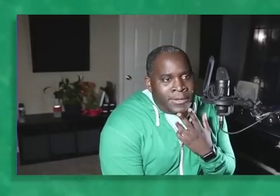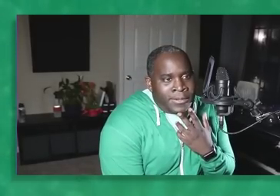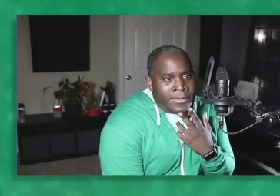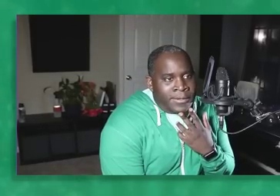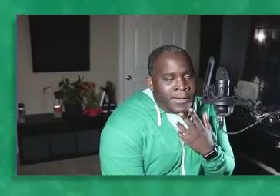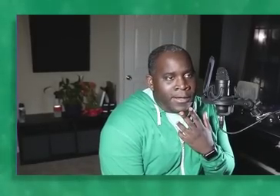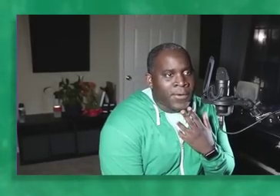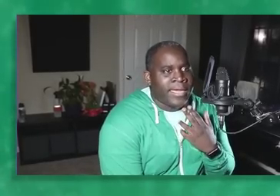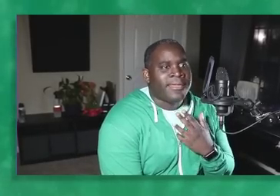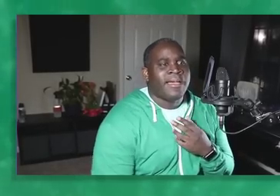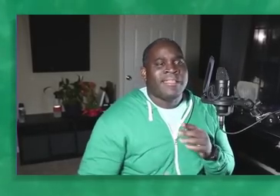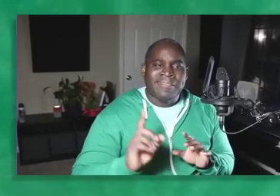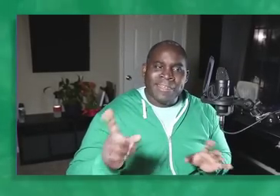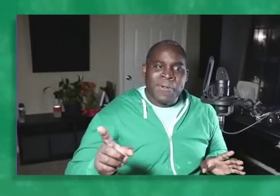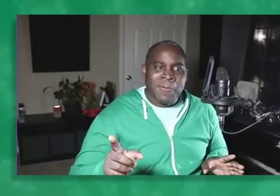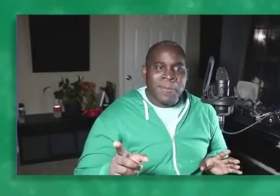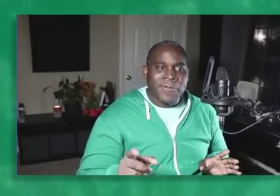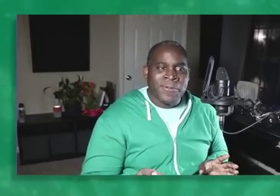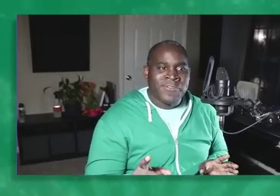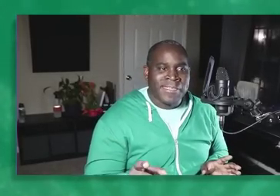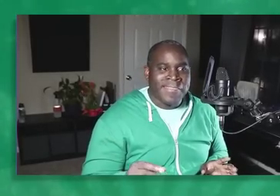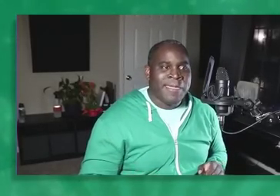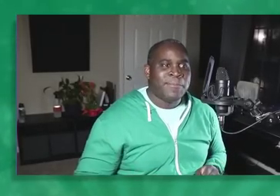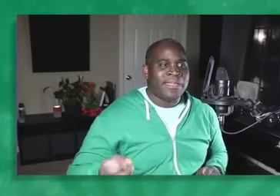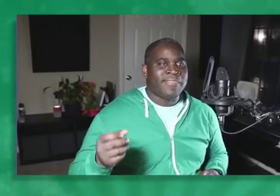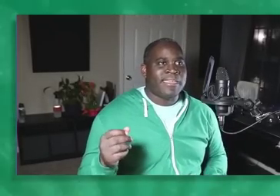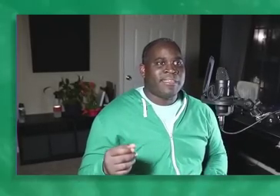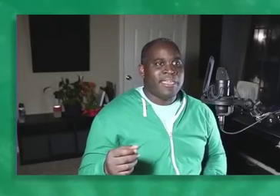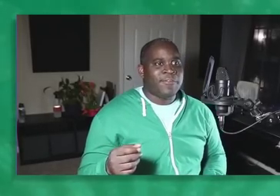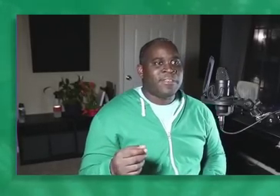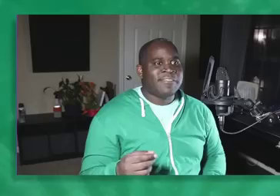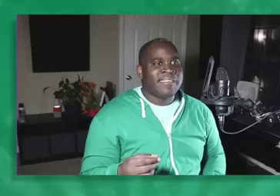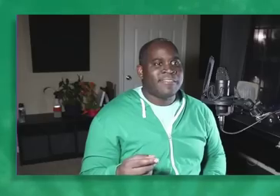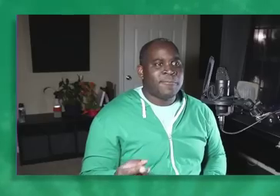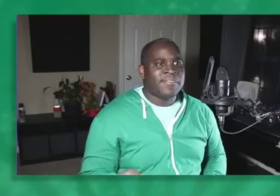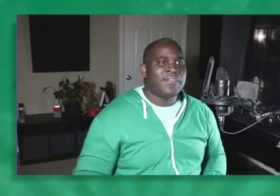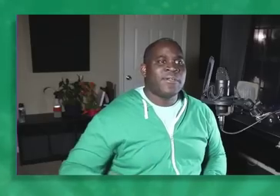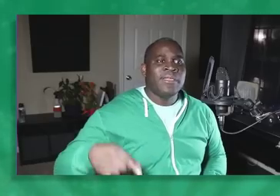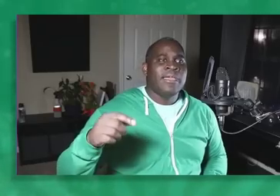Someone's here. Okay, didn't quite remember seeing that, but I think if